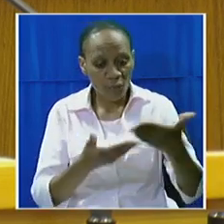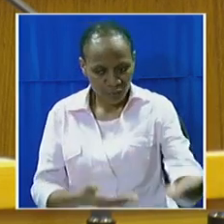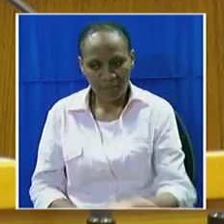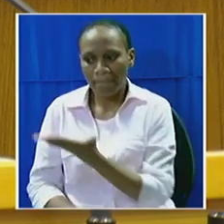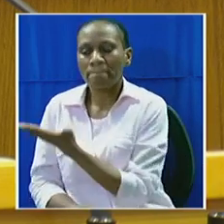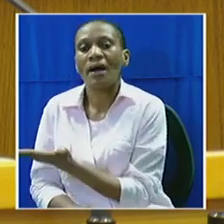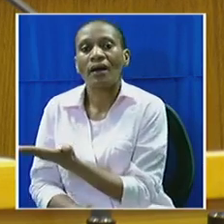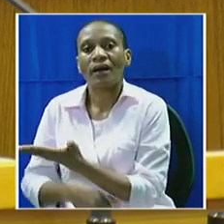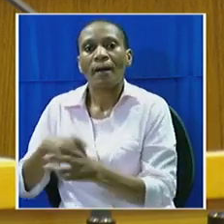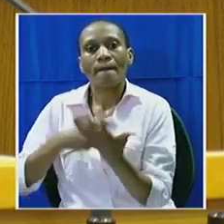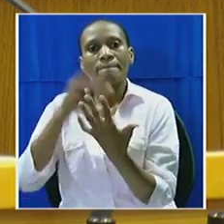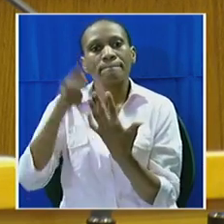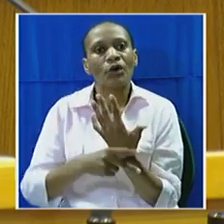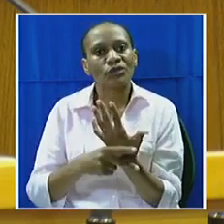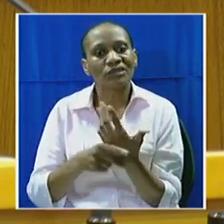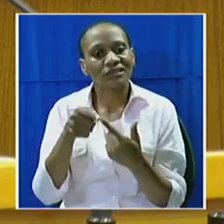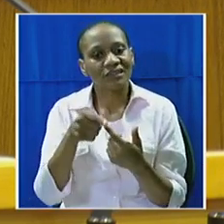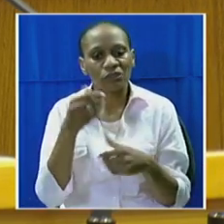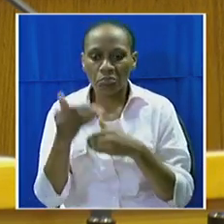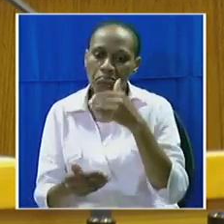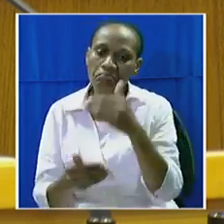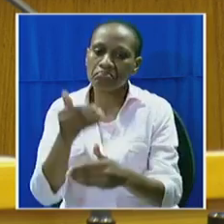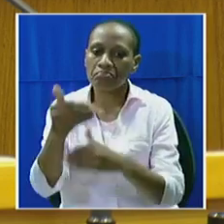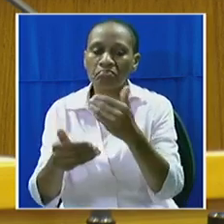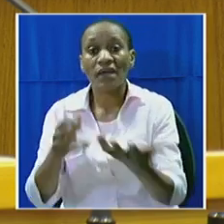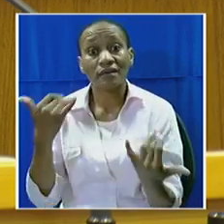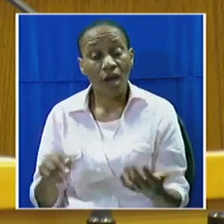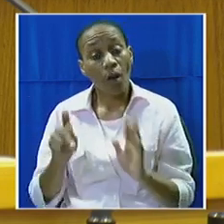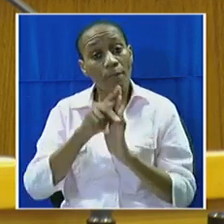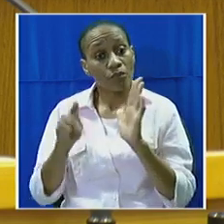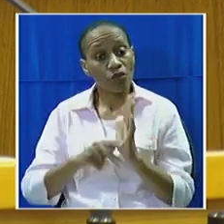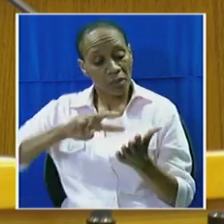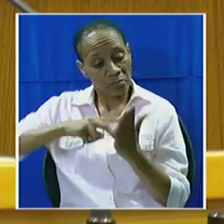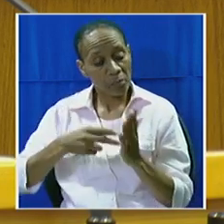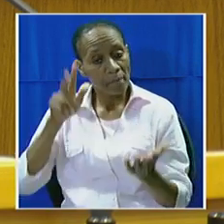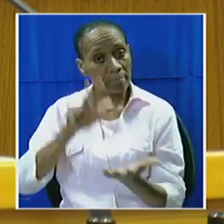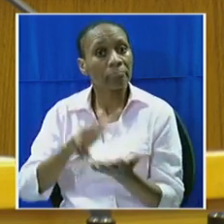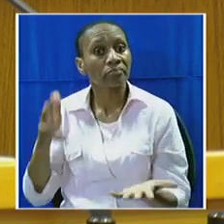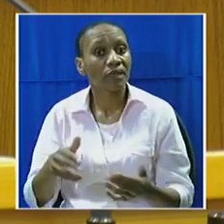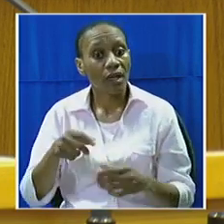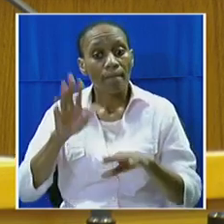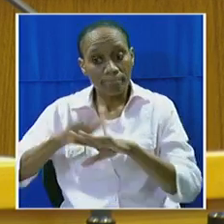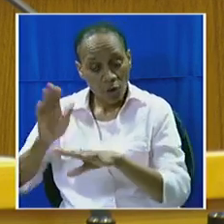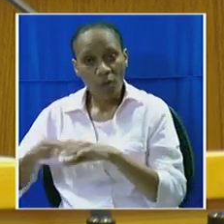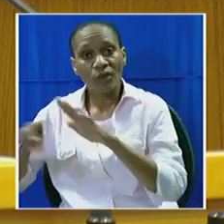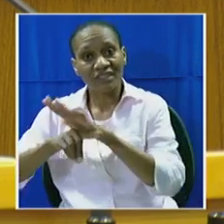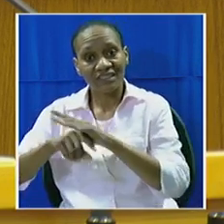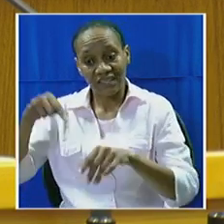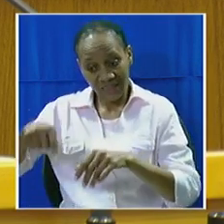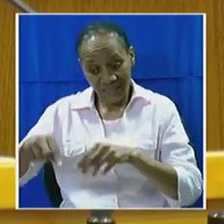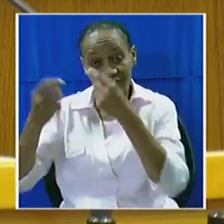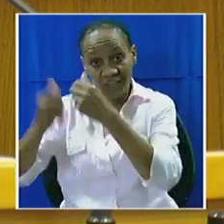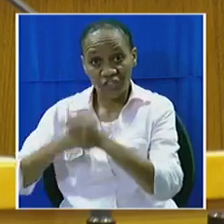currently underway and adopted the program of action to launch the model in the further 23 districts during the 2020 calendar